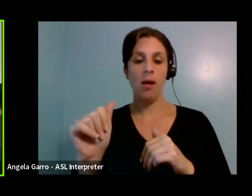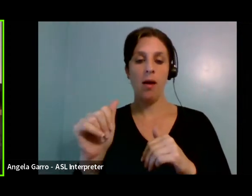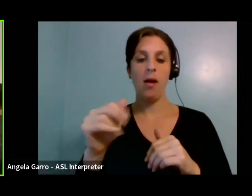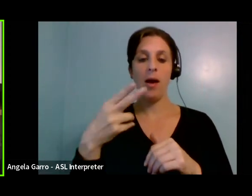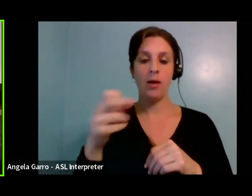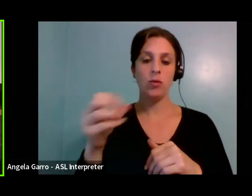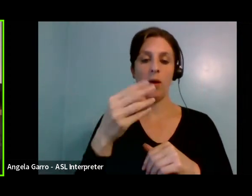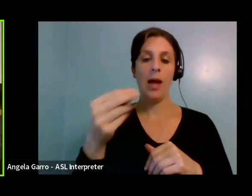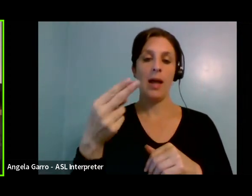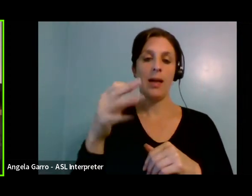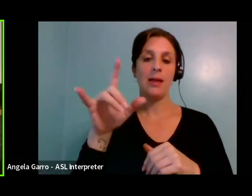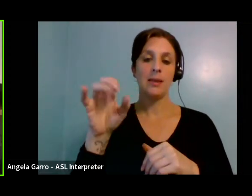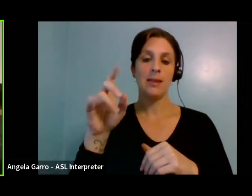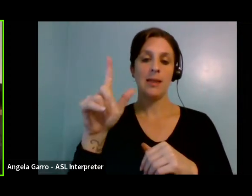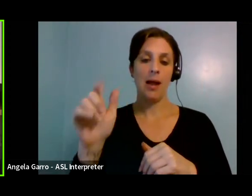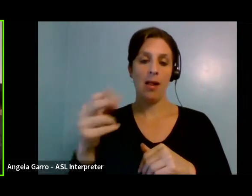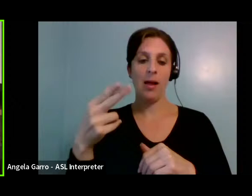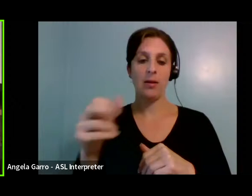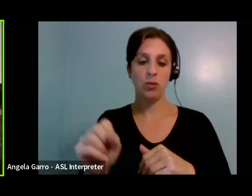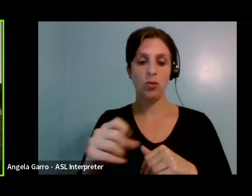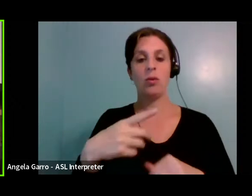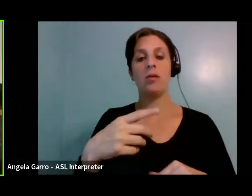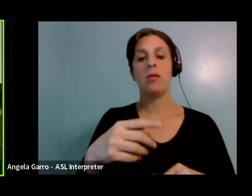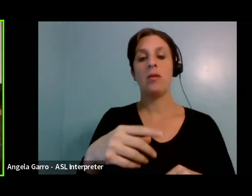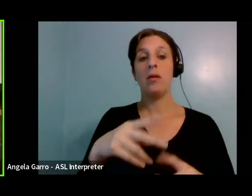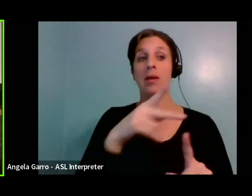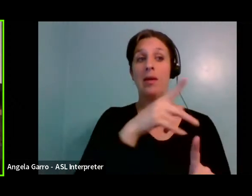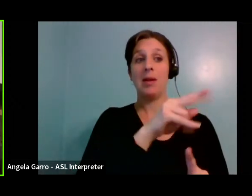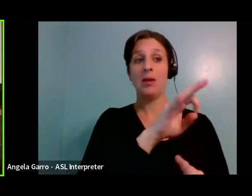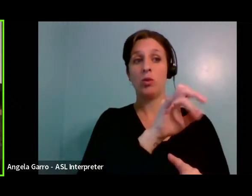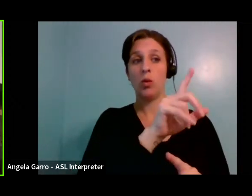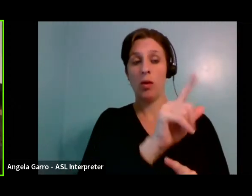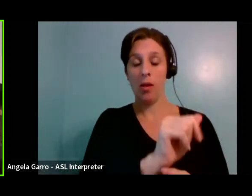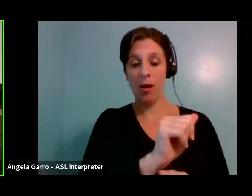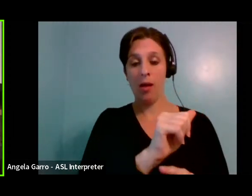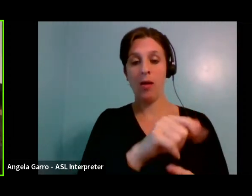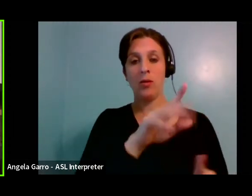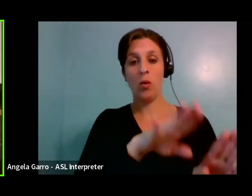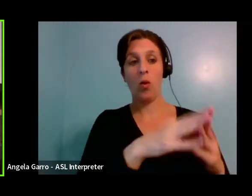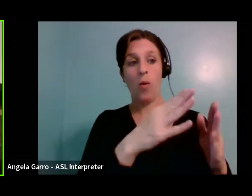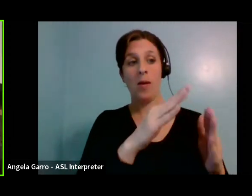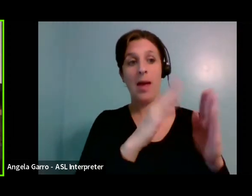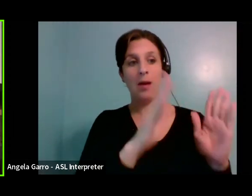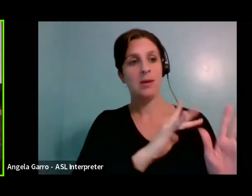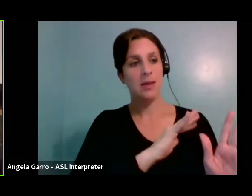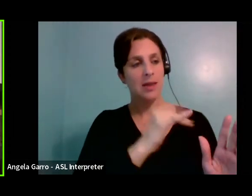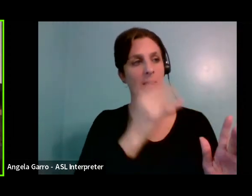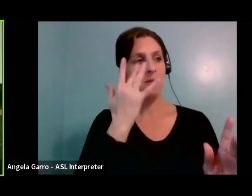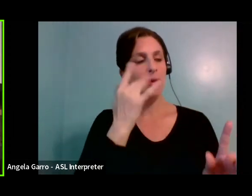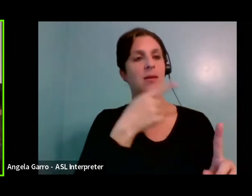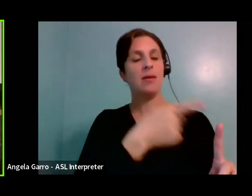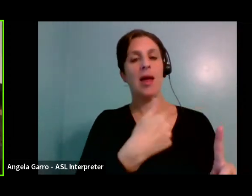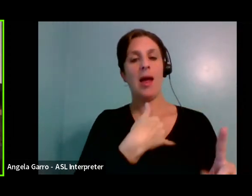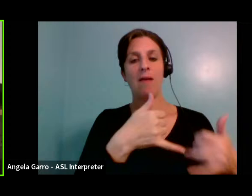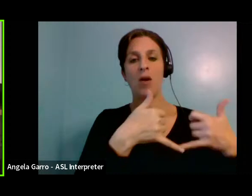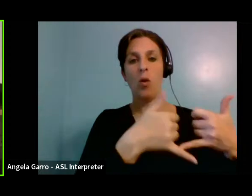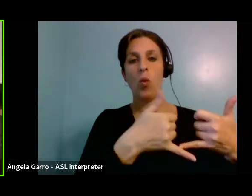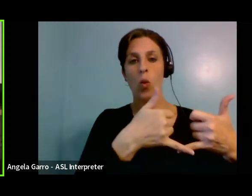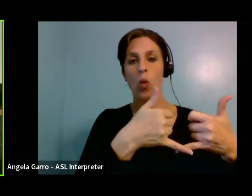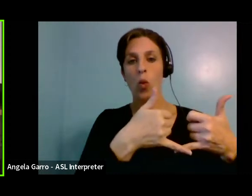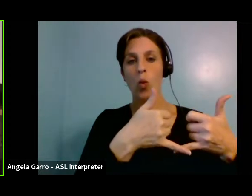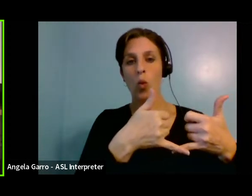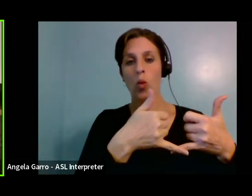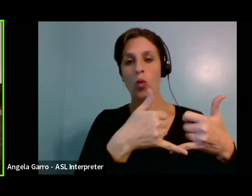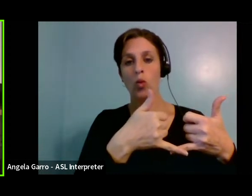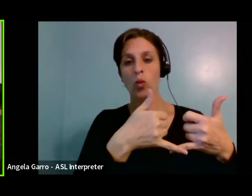Hillsdale High School. The Peninsula High School open house was neat because they had an award ceremony for